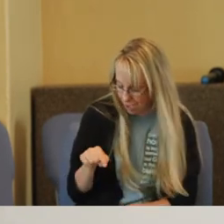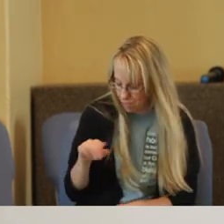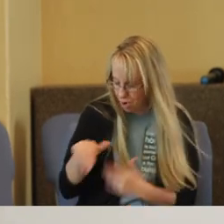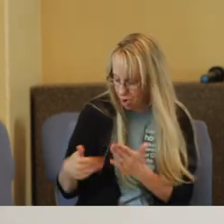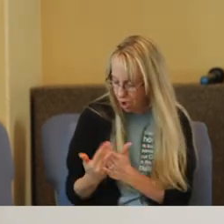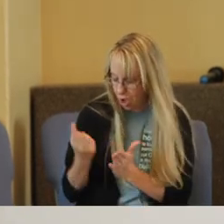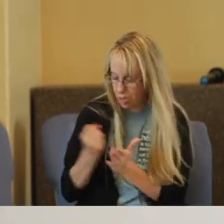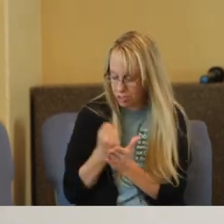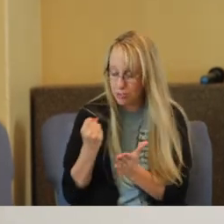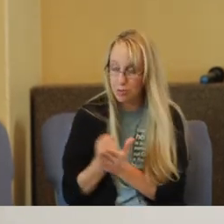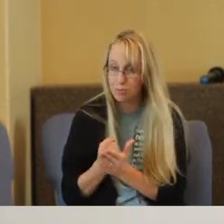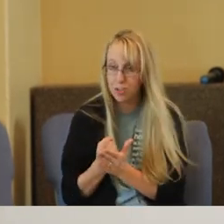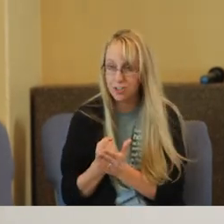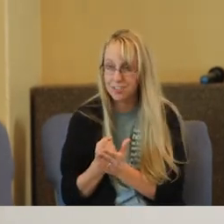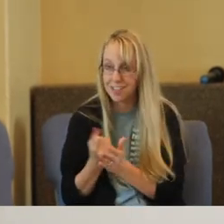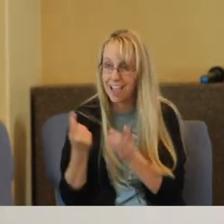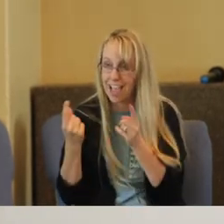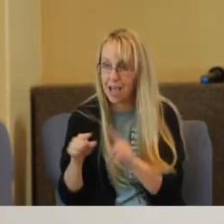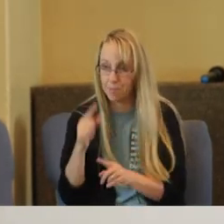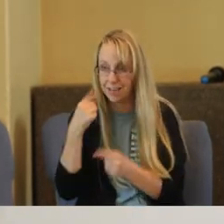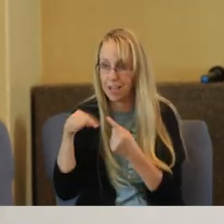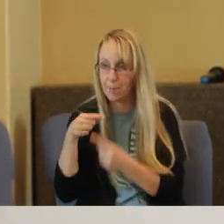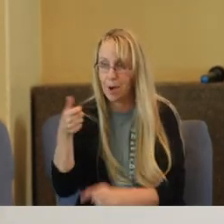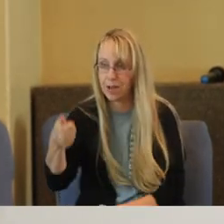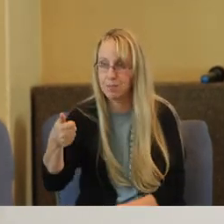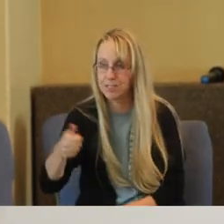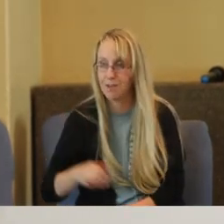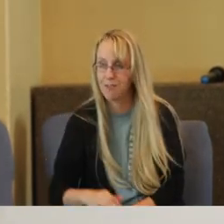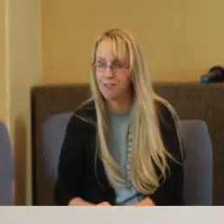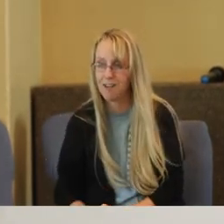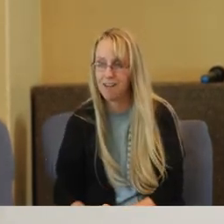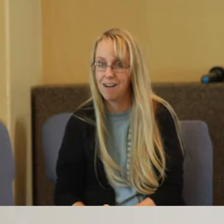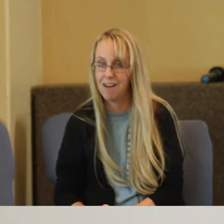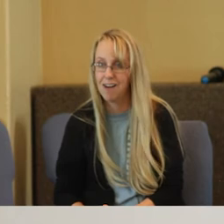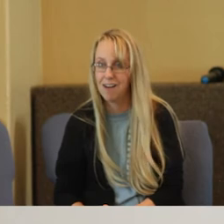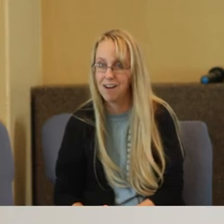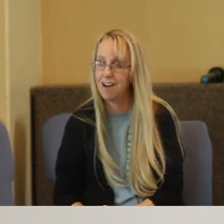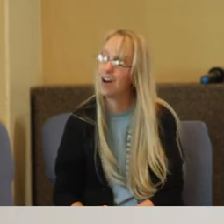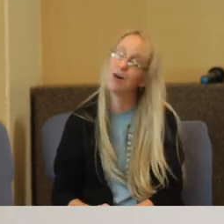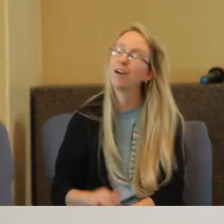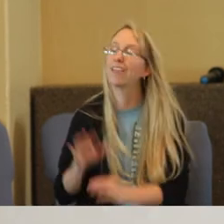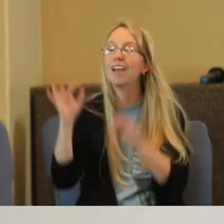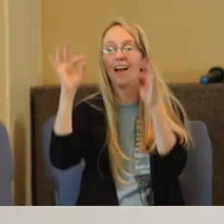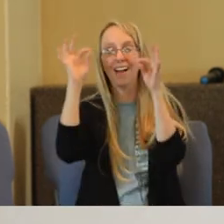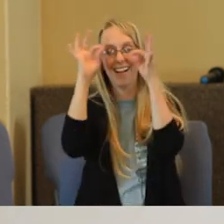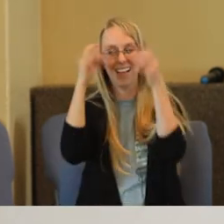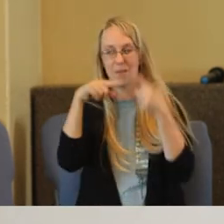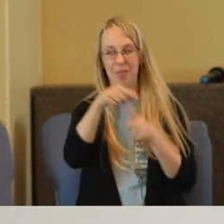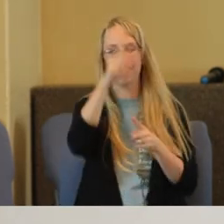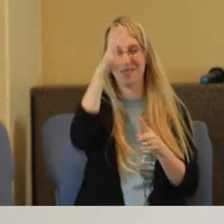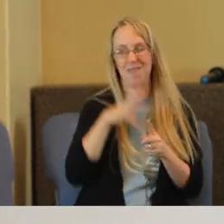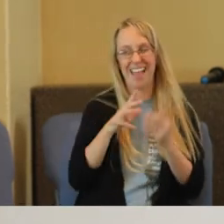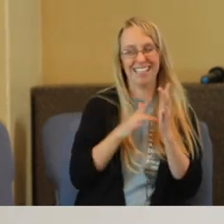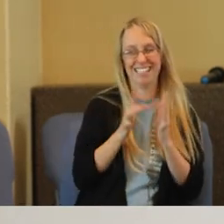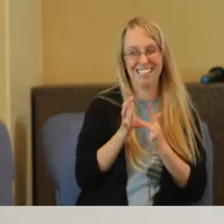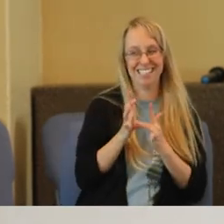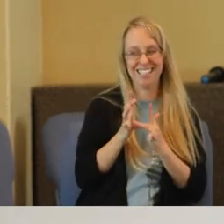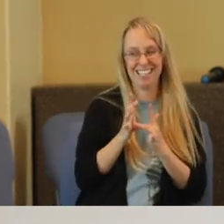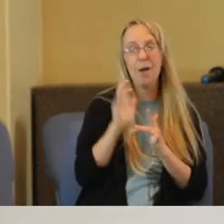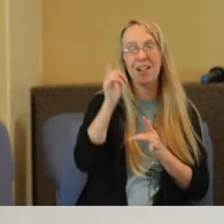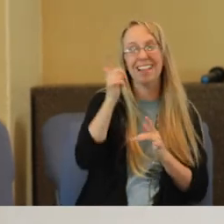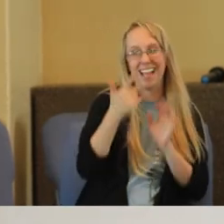the things concerning himself." They don't know yet this is Jesus, but in a little bit, he reveals himself to